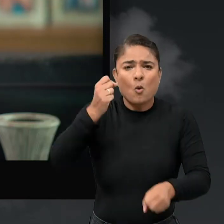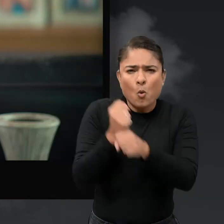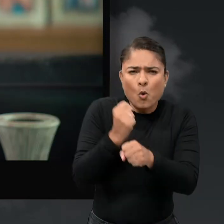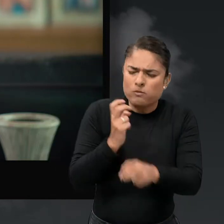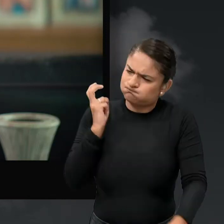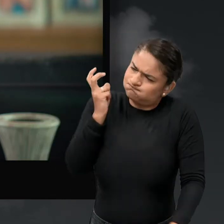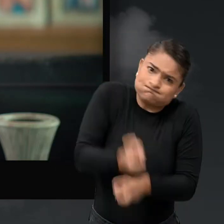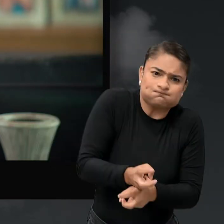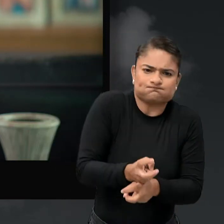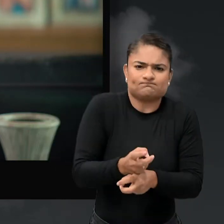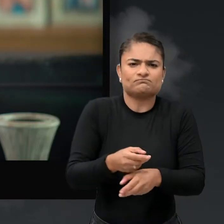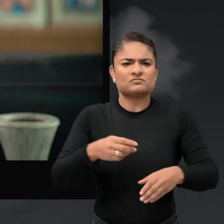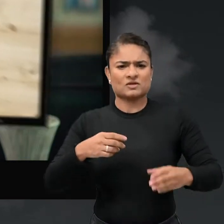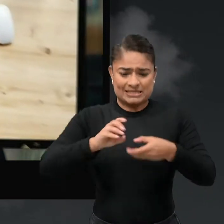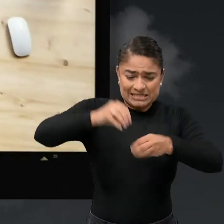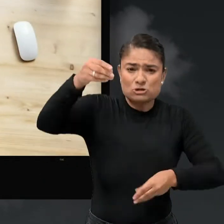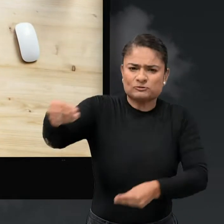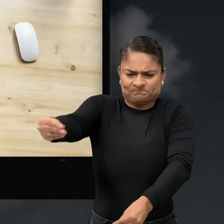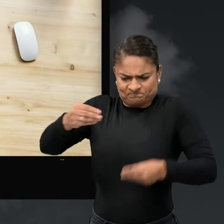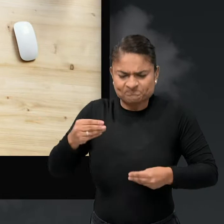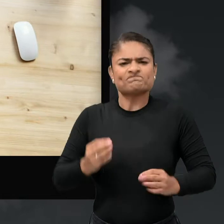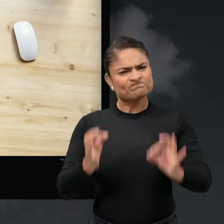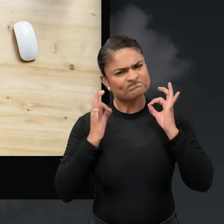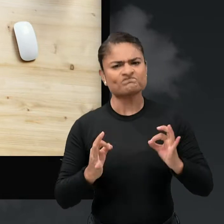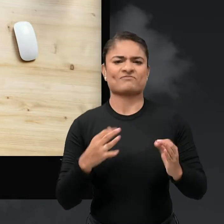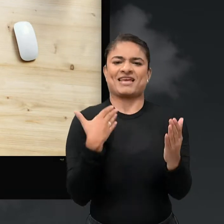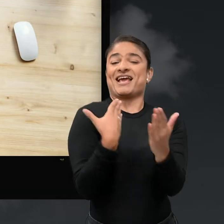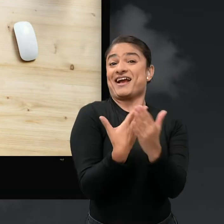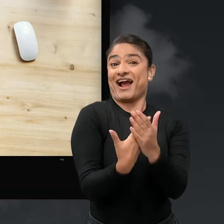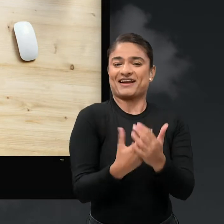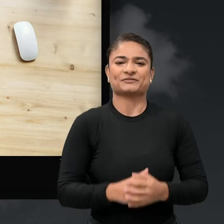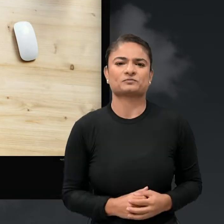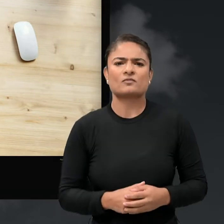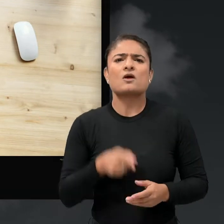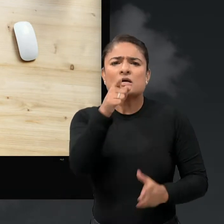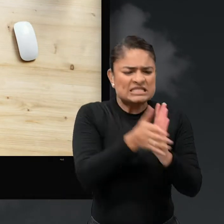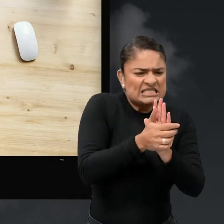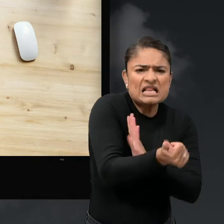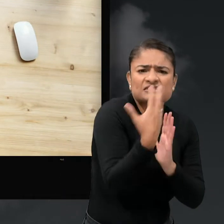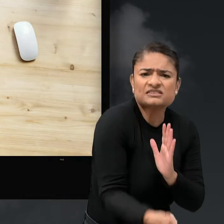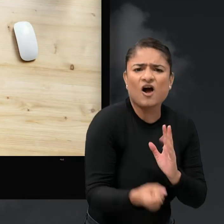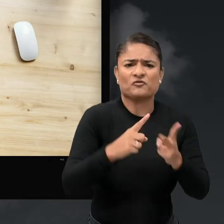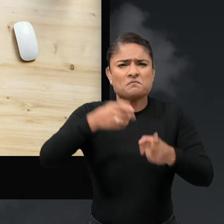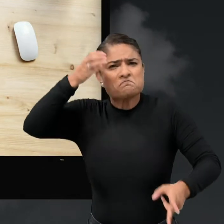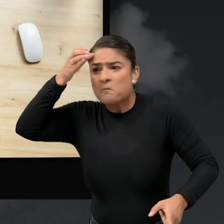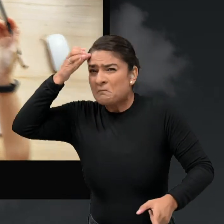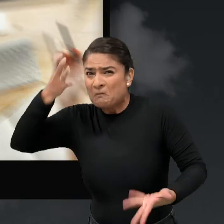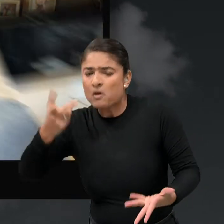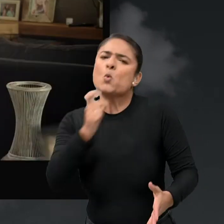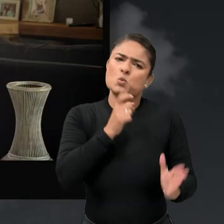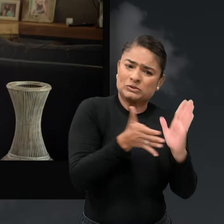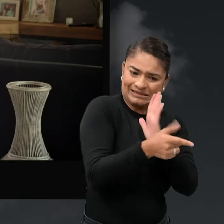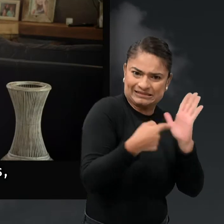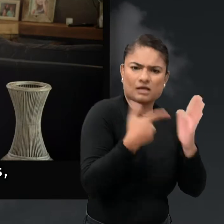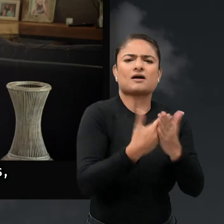anybody else, work harder than anybody else, get that degree or diploma as much as you can. Use whatever skills. If you're not